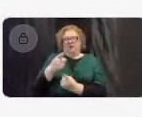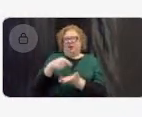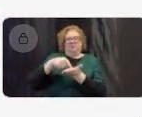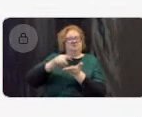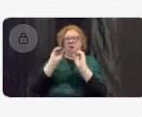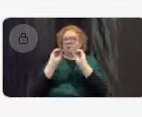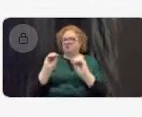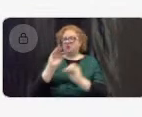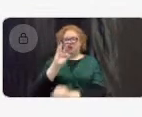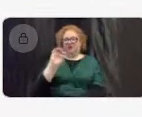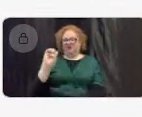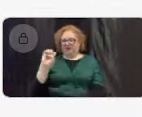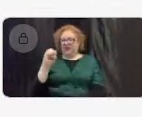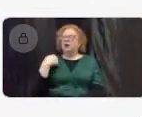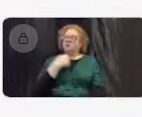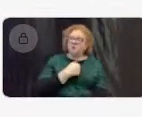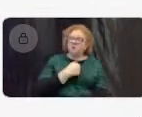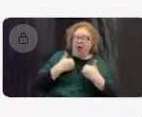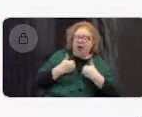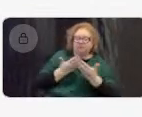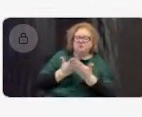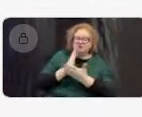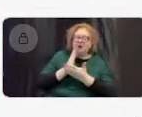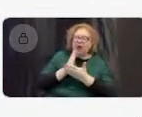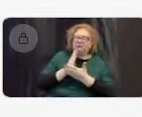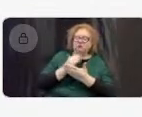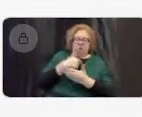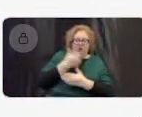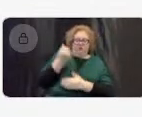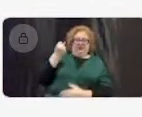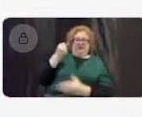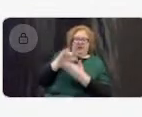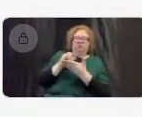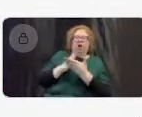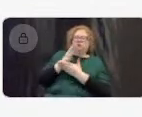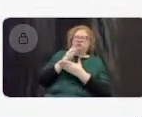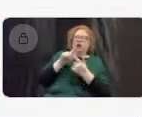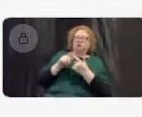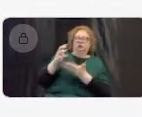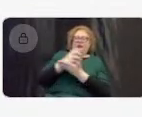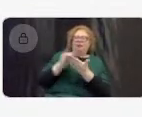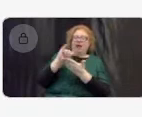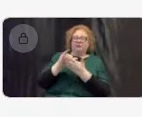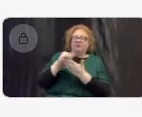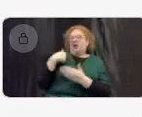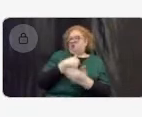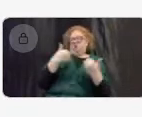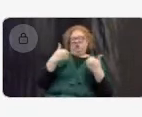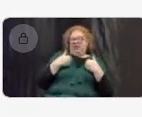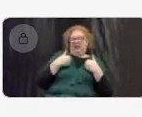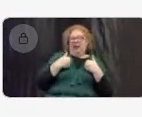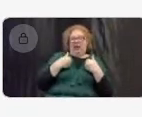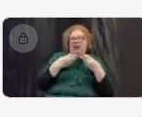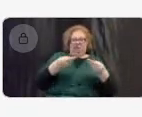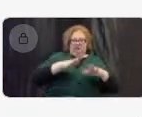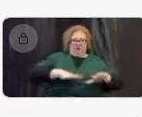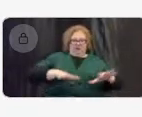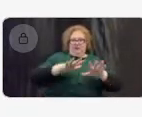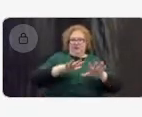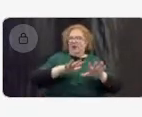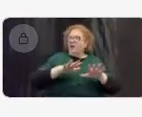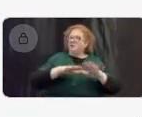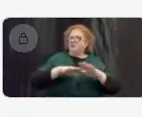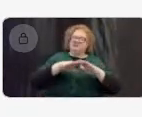the right to collect that. We have a neighborhood that's about half the size of Cooper Run, and we've paid more than $2 million for the main